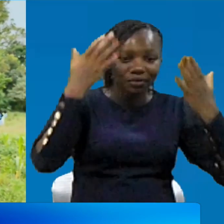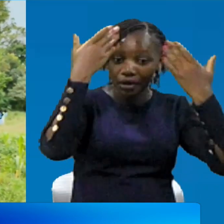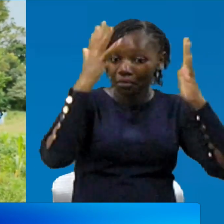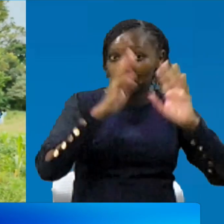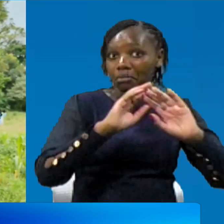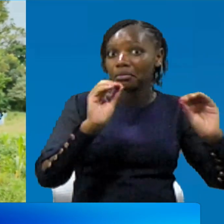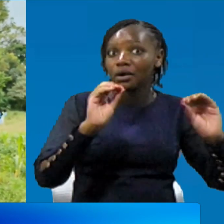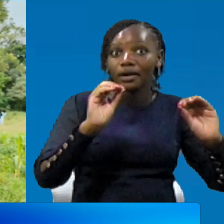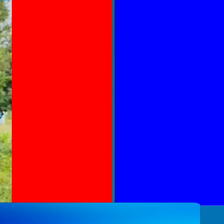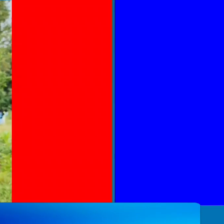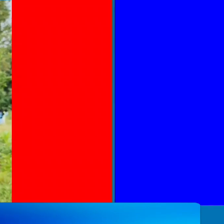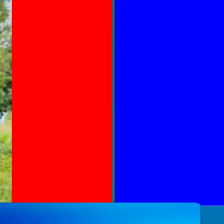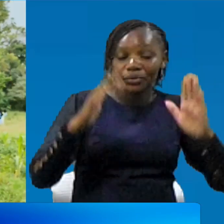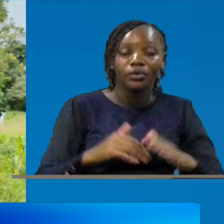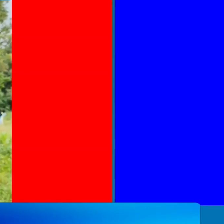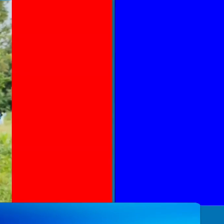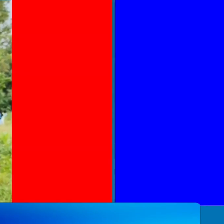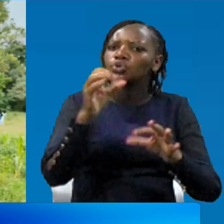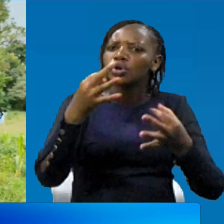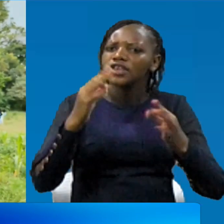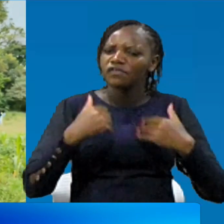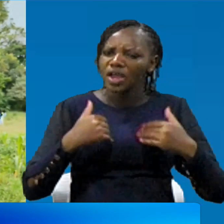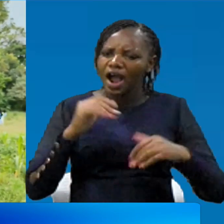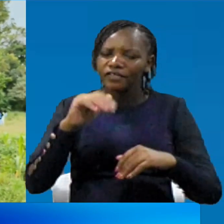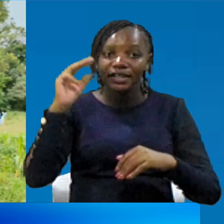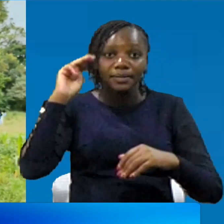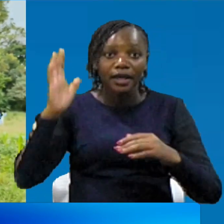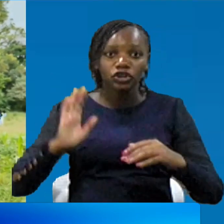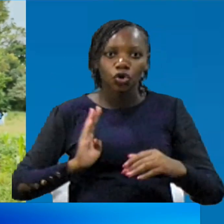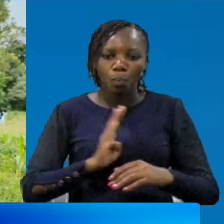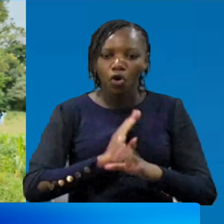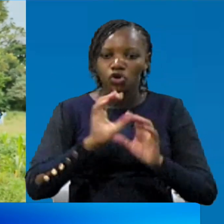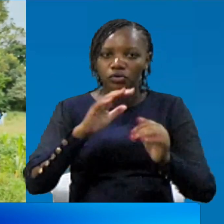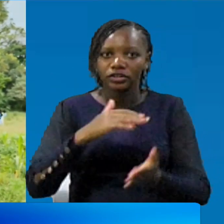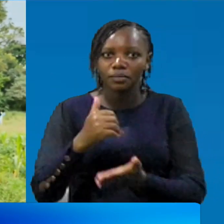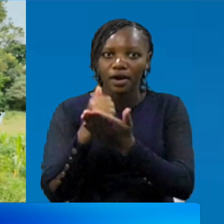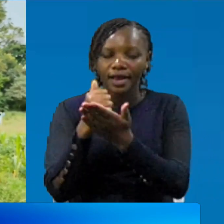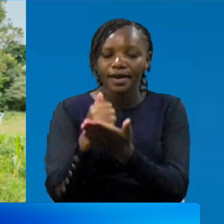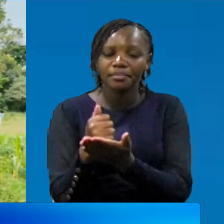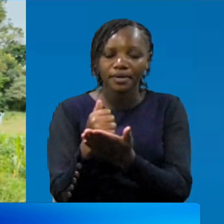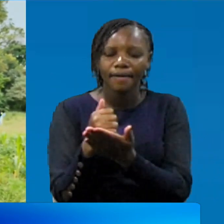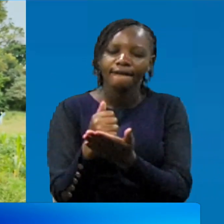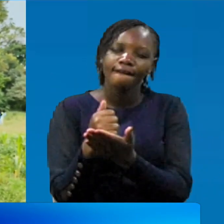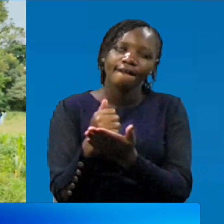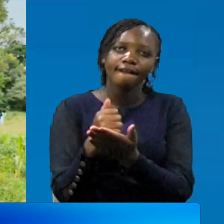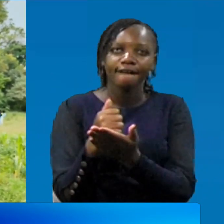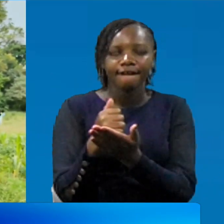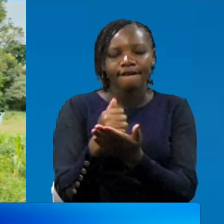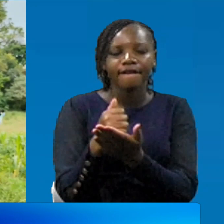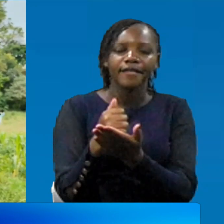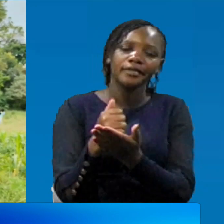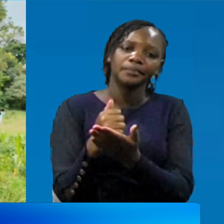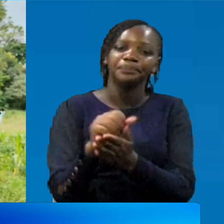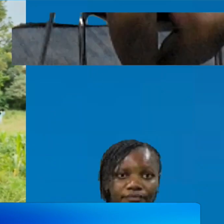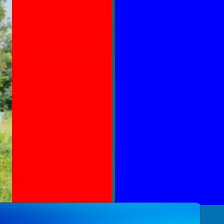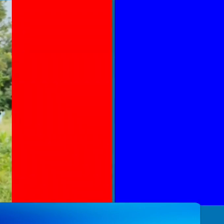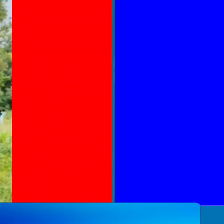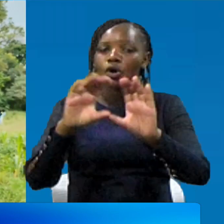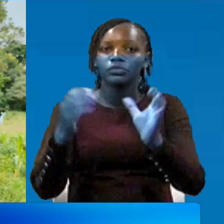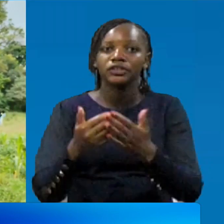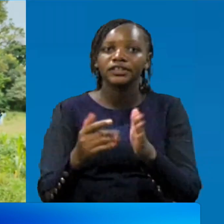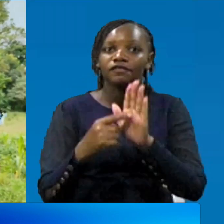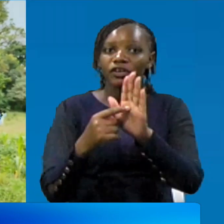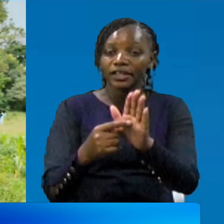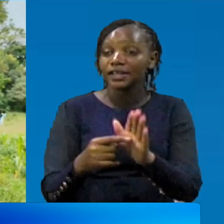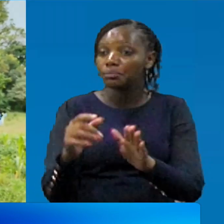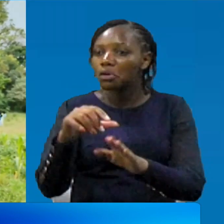this mental board, it can help at least to facilitate even other communities, like even